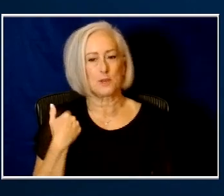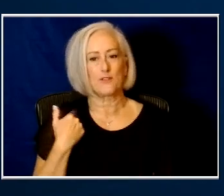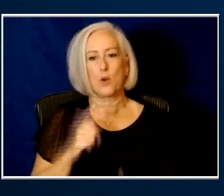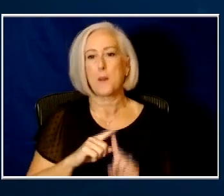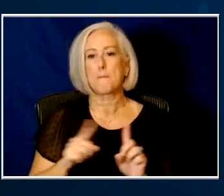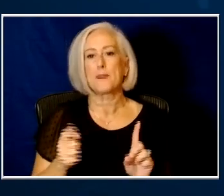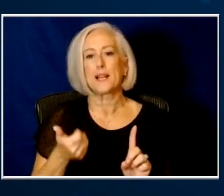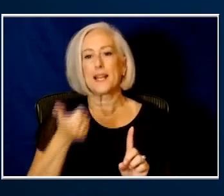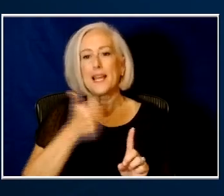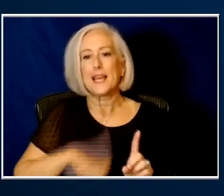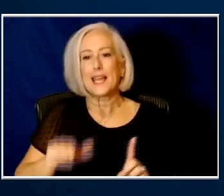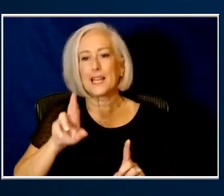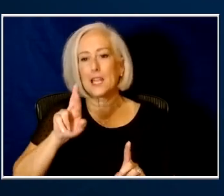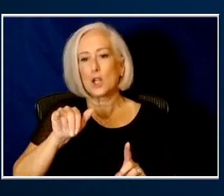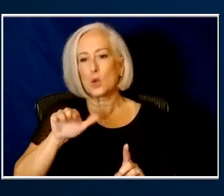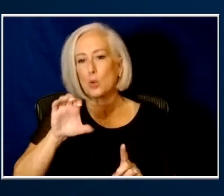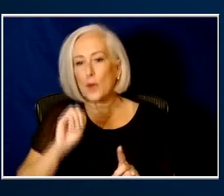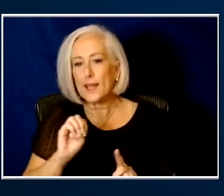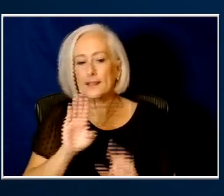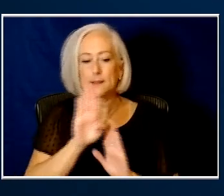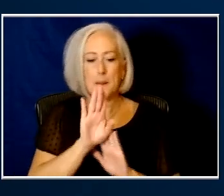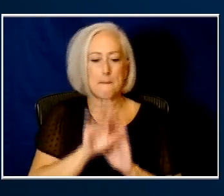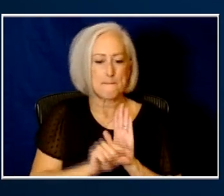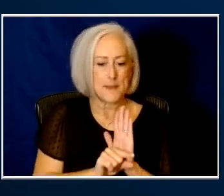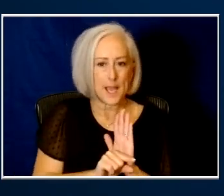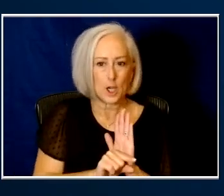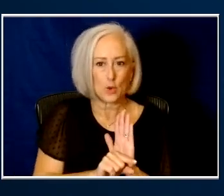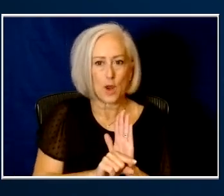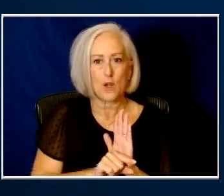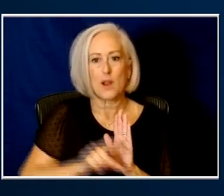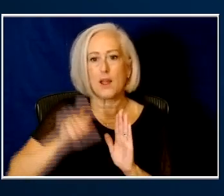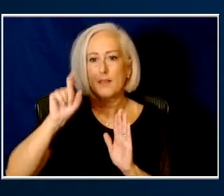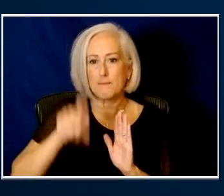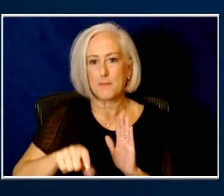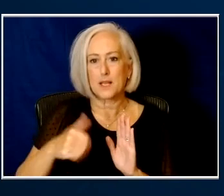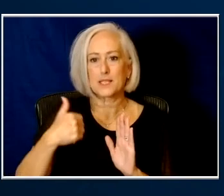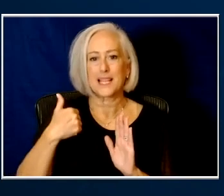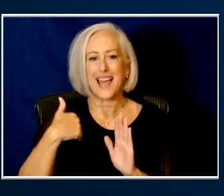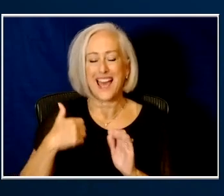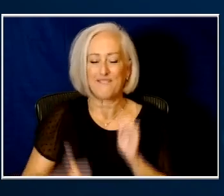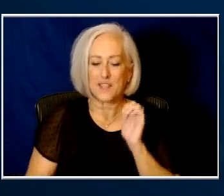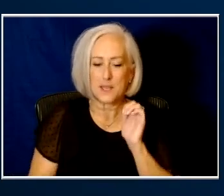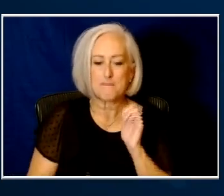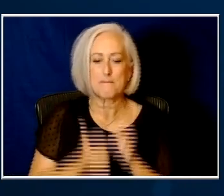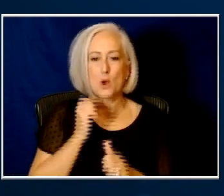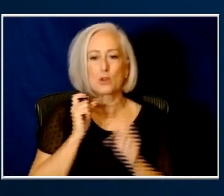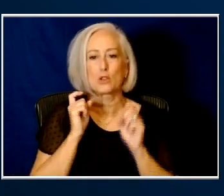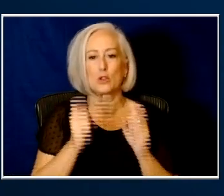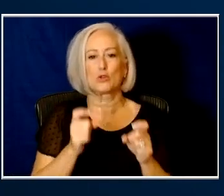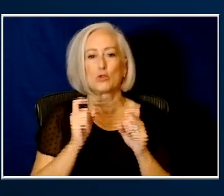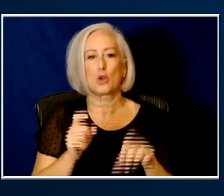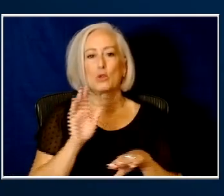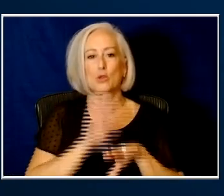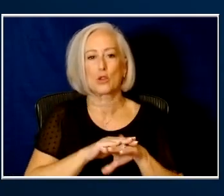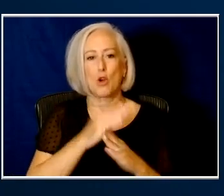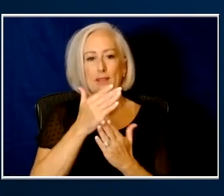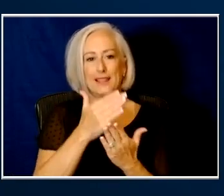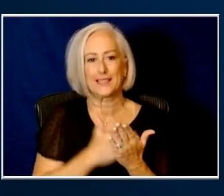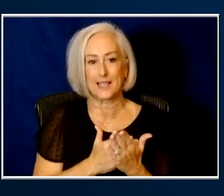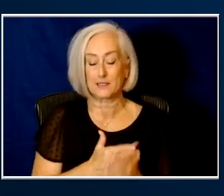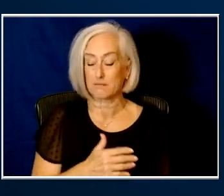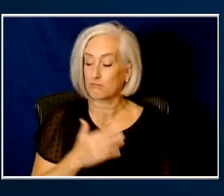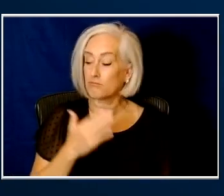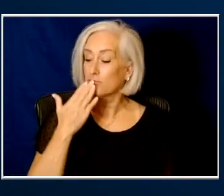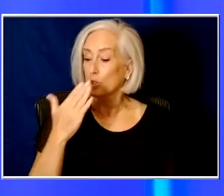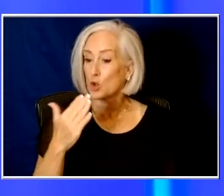or background that needs the most donors on the registry? Very good, very important